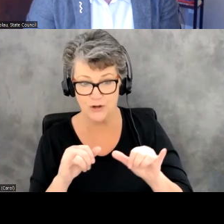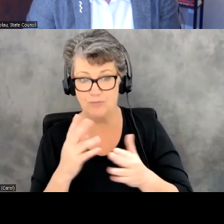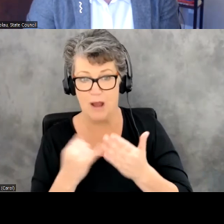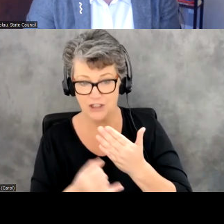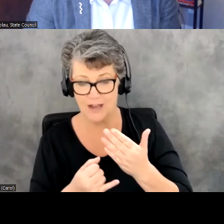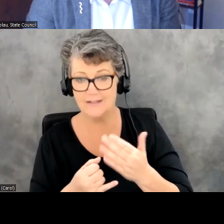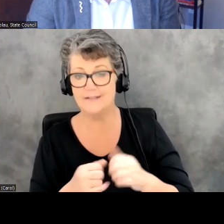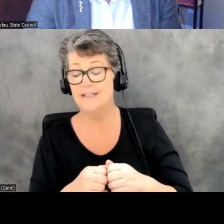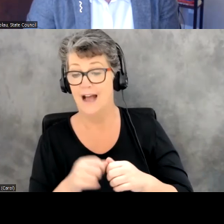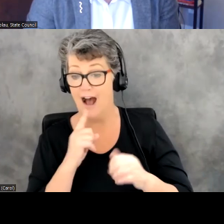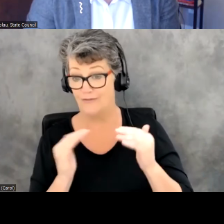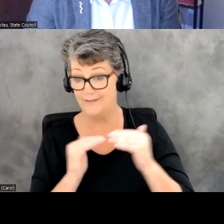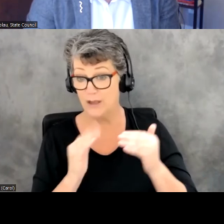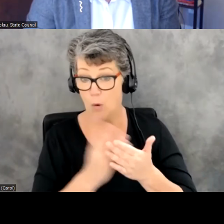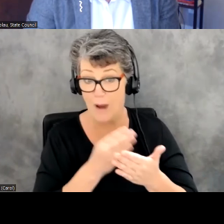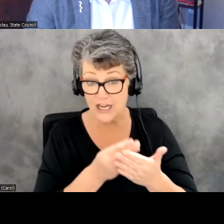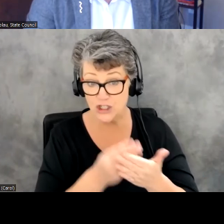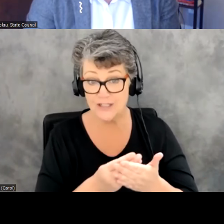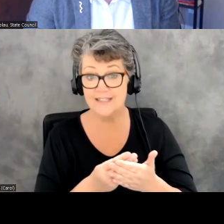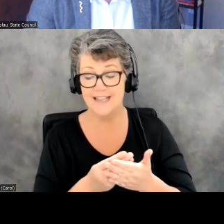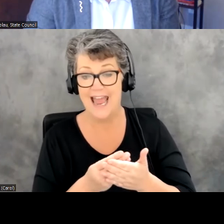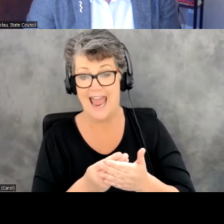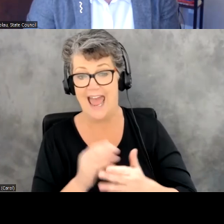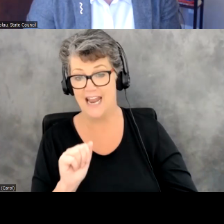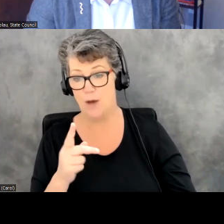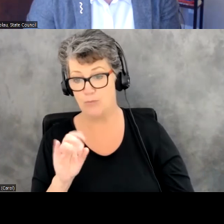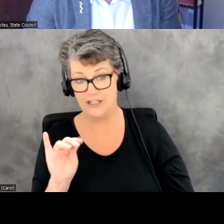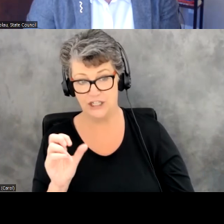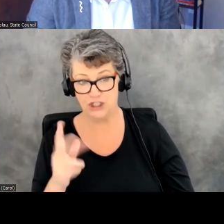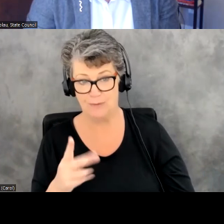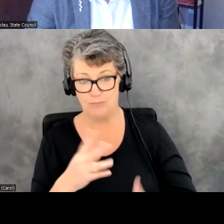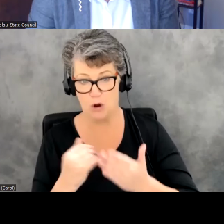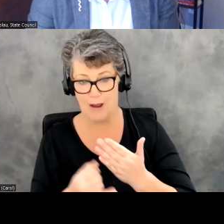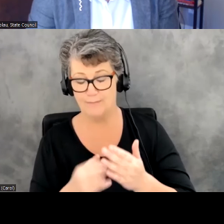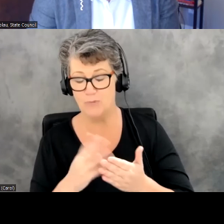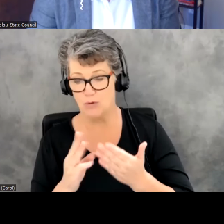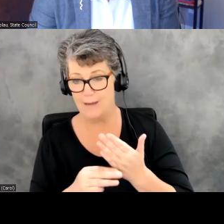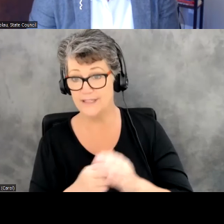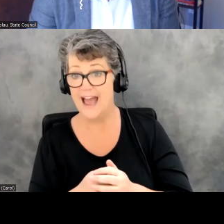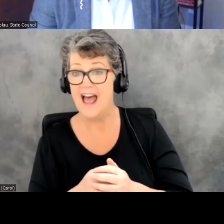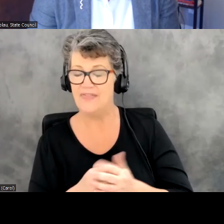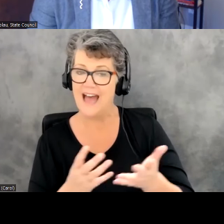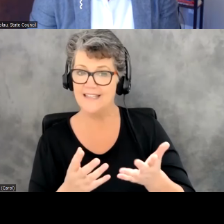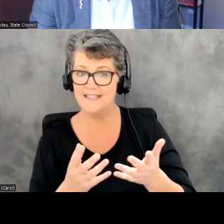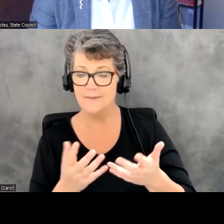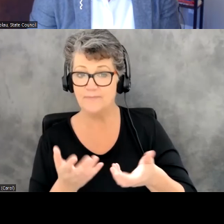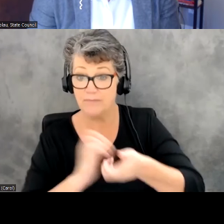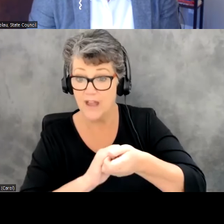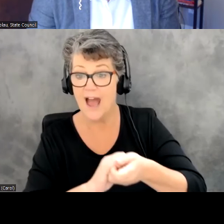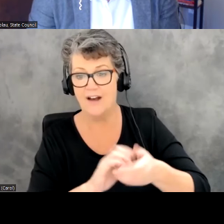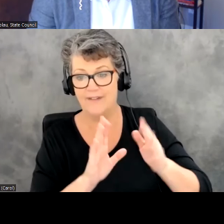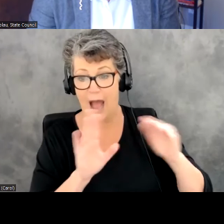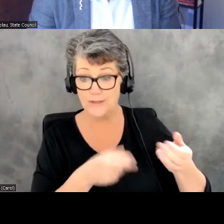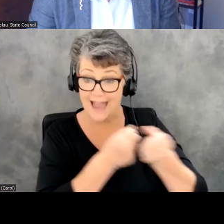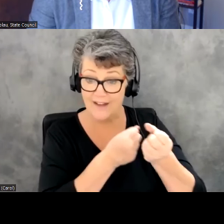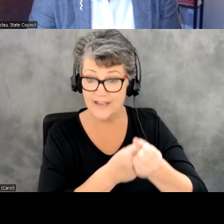and special healthcare expenditures. That is a collaboration of housing advocates and labor.